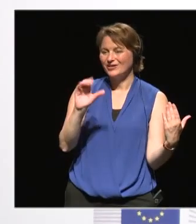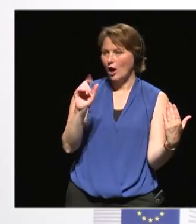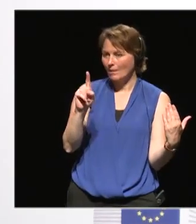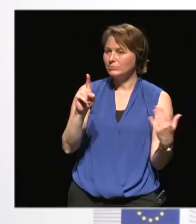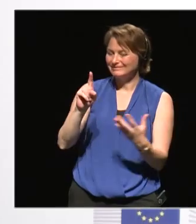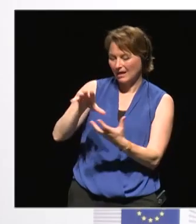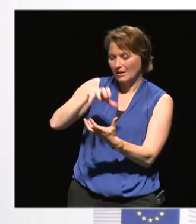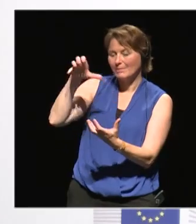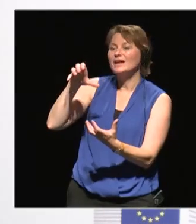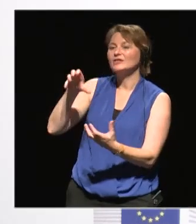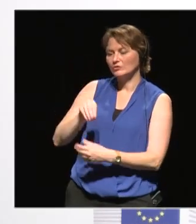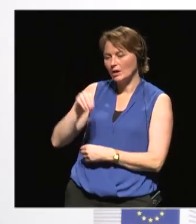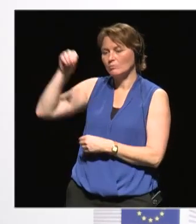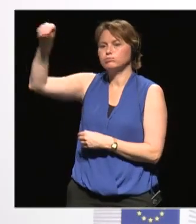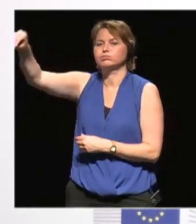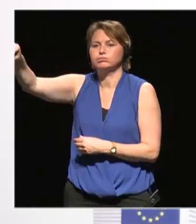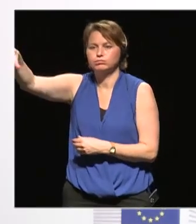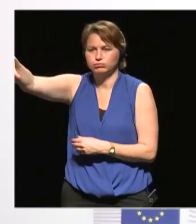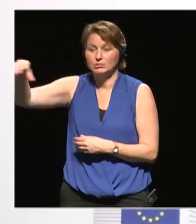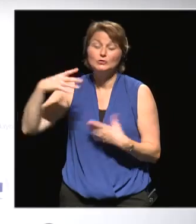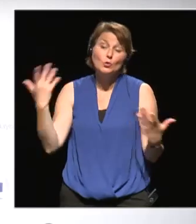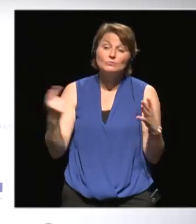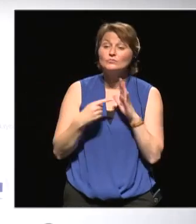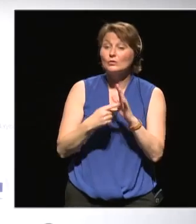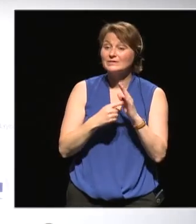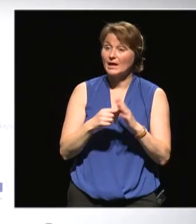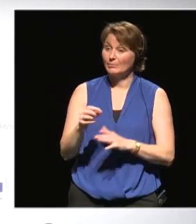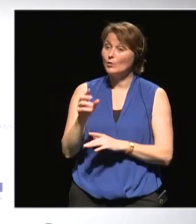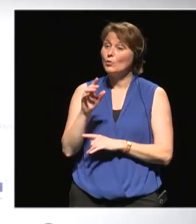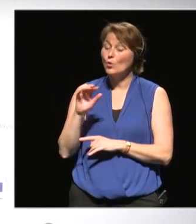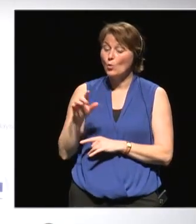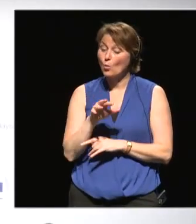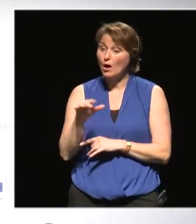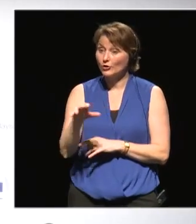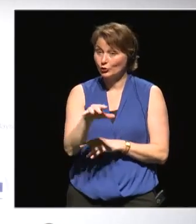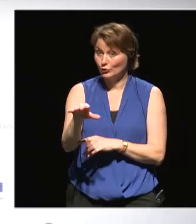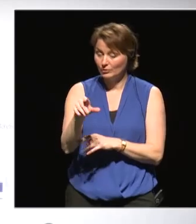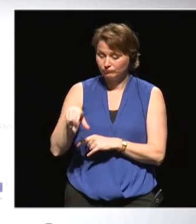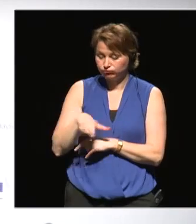elsewhere. Our rivers, if we can protect the sanctity of our rivers,